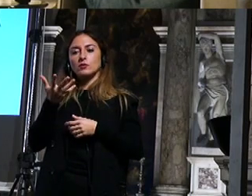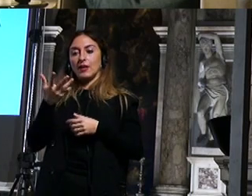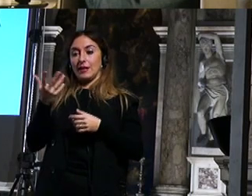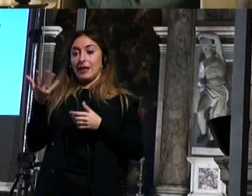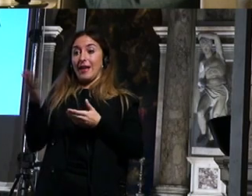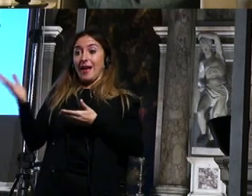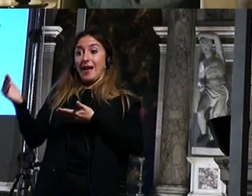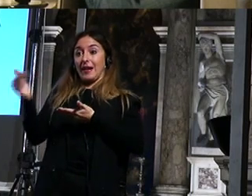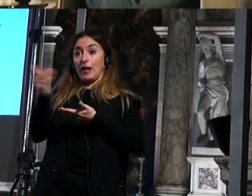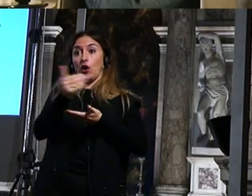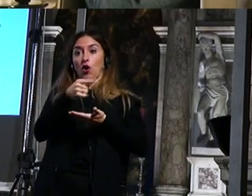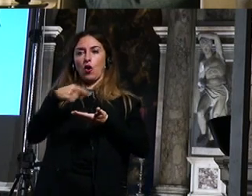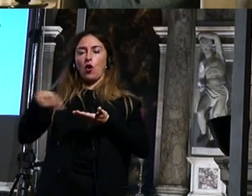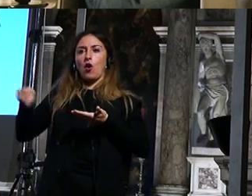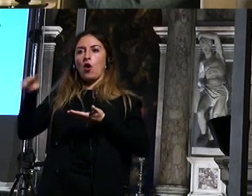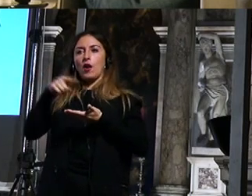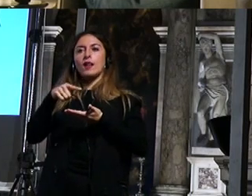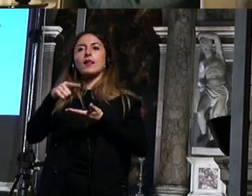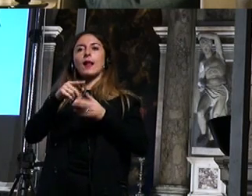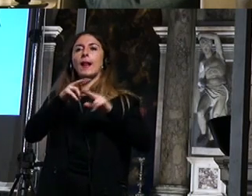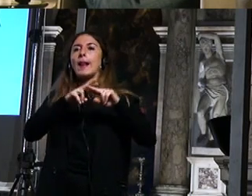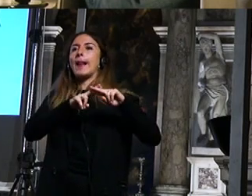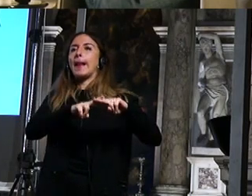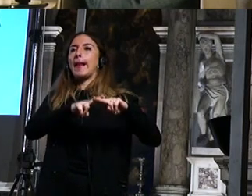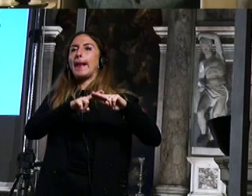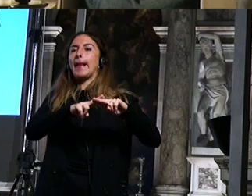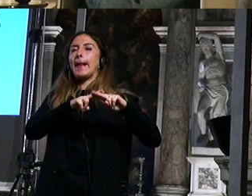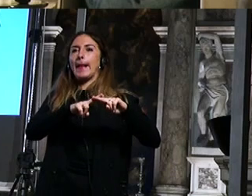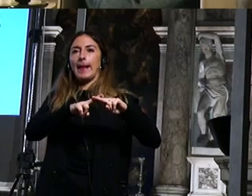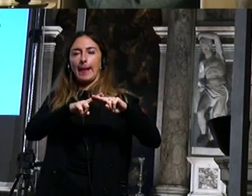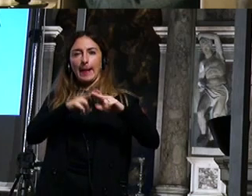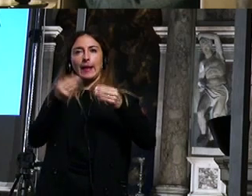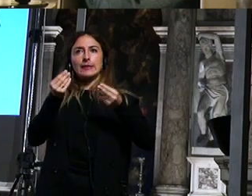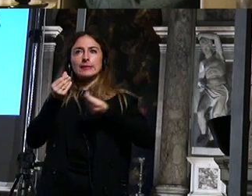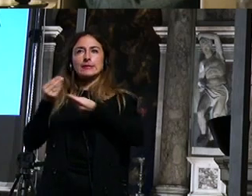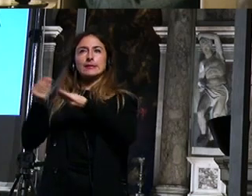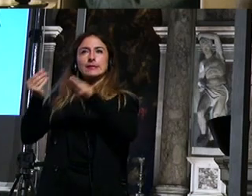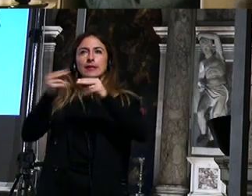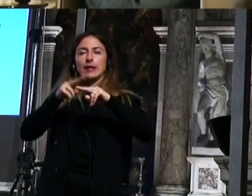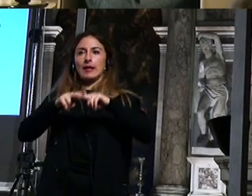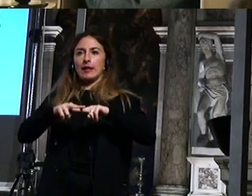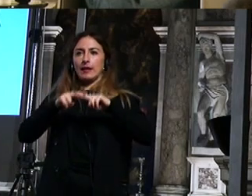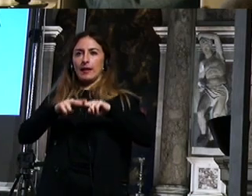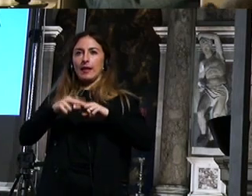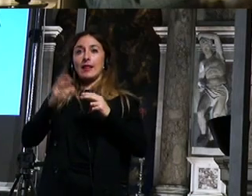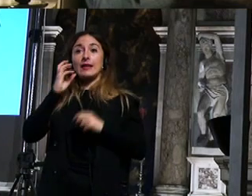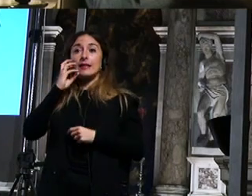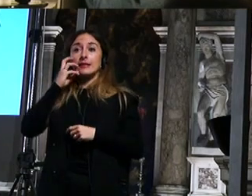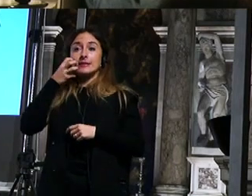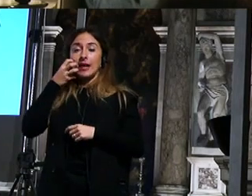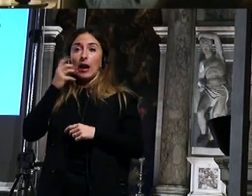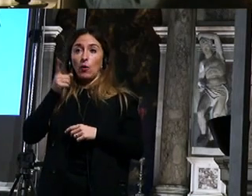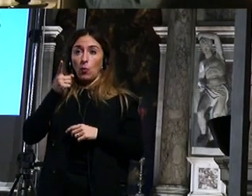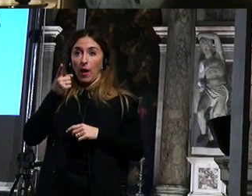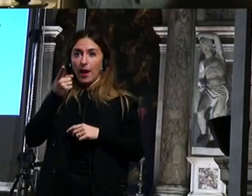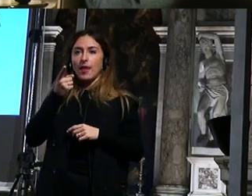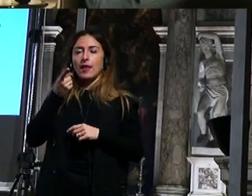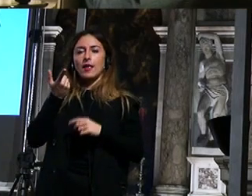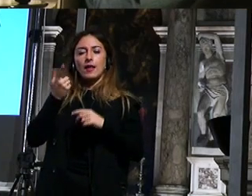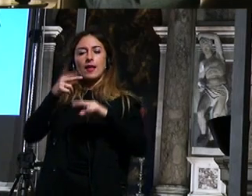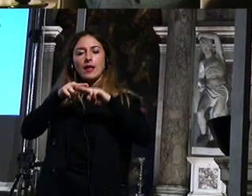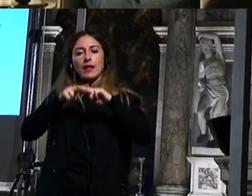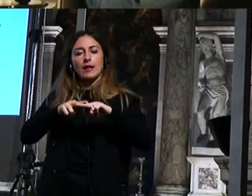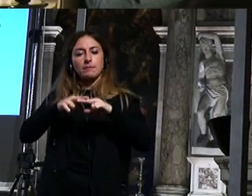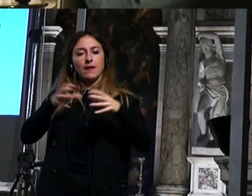the intimate center of a family. And in another story, I am asleep, but my heart is awake. There's